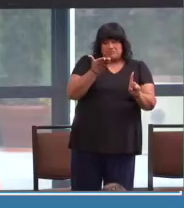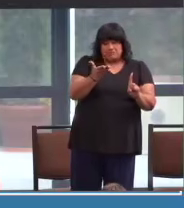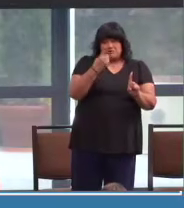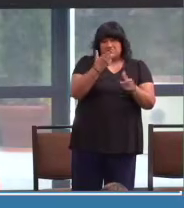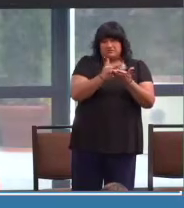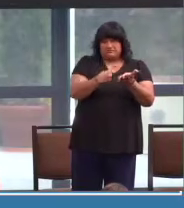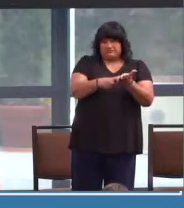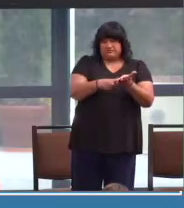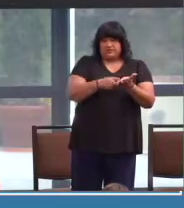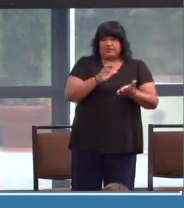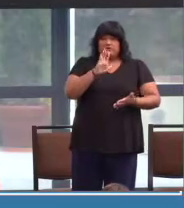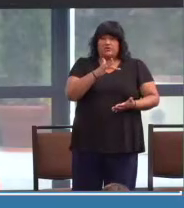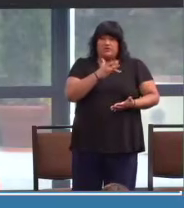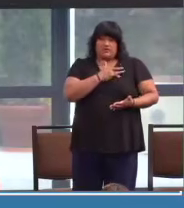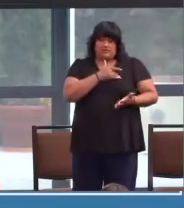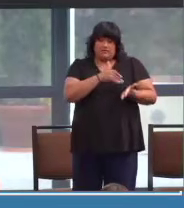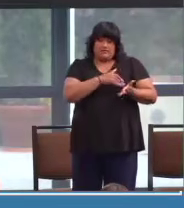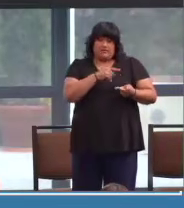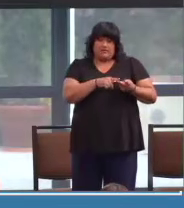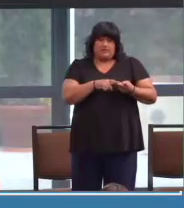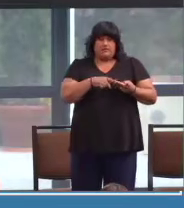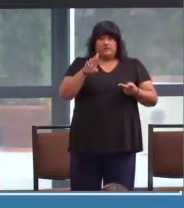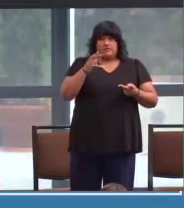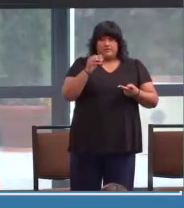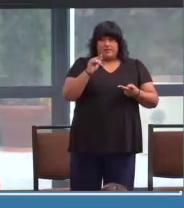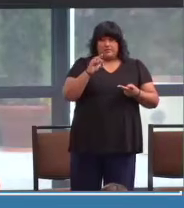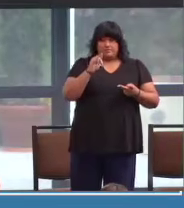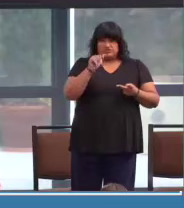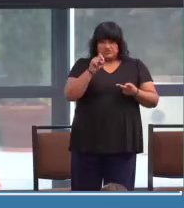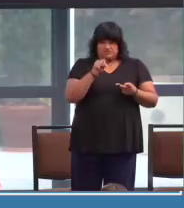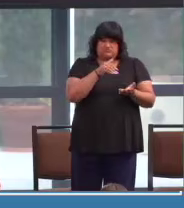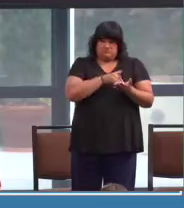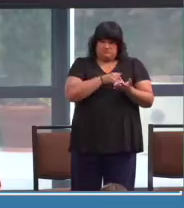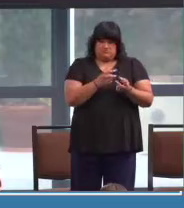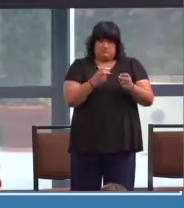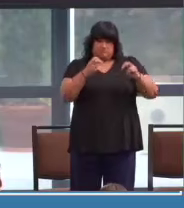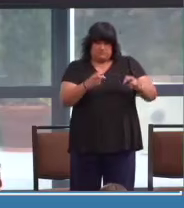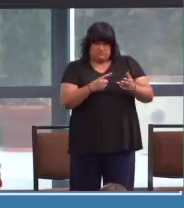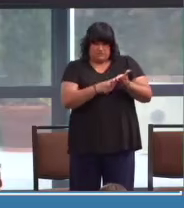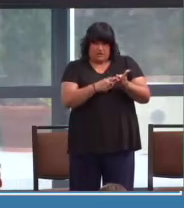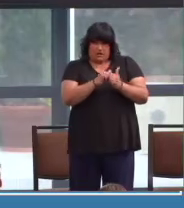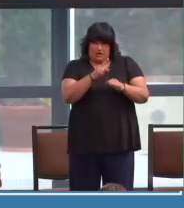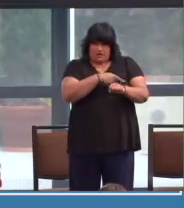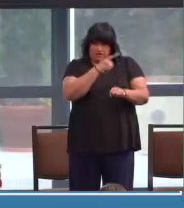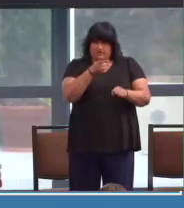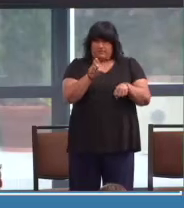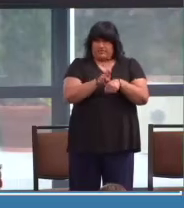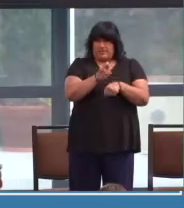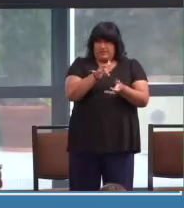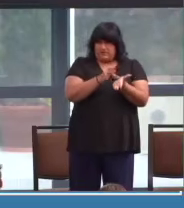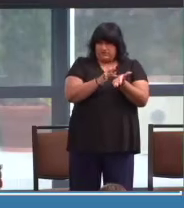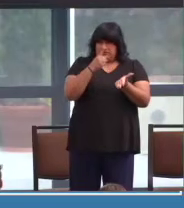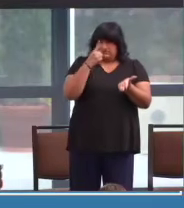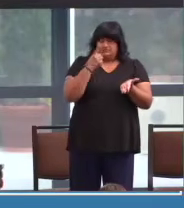then is your cardiologist and rheumatologist can discuss how long you'll be on the prednisone for. And potentially the Cellcept as well.